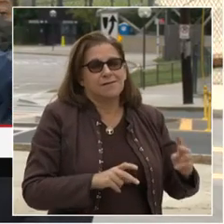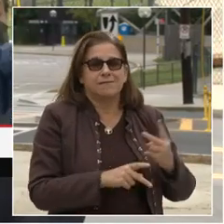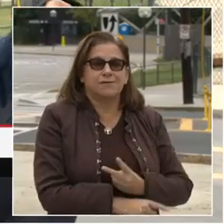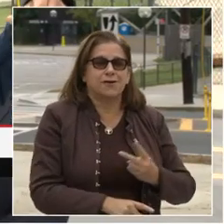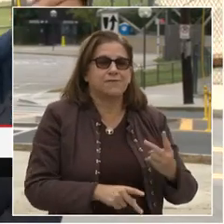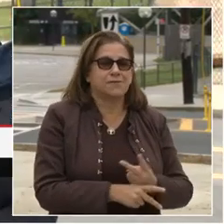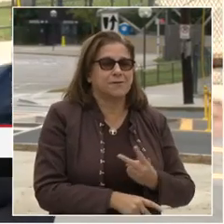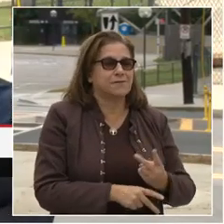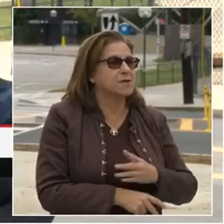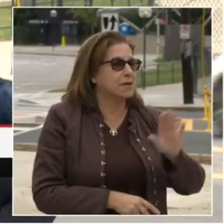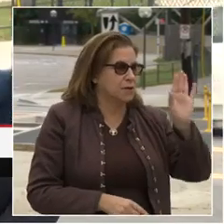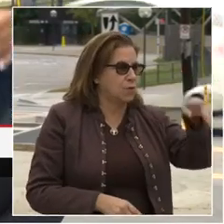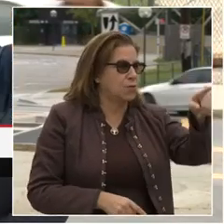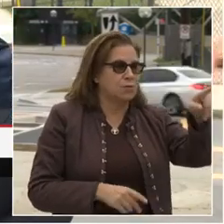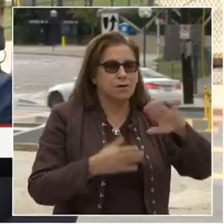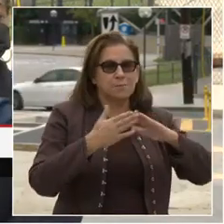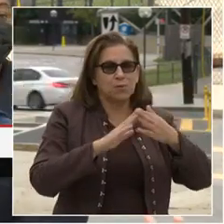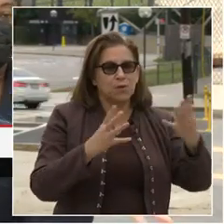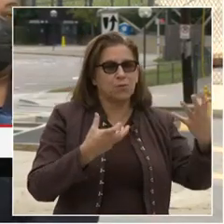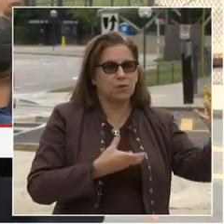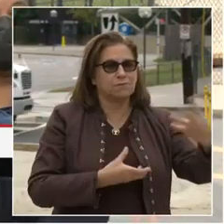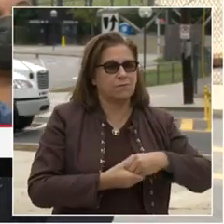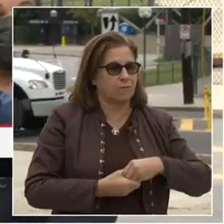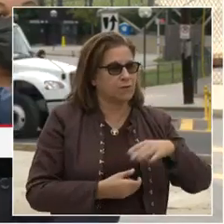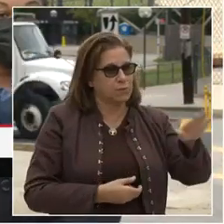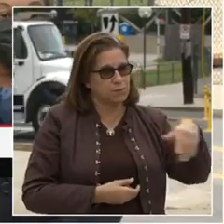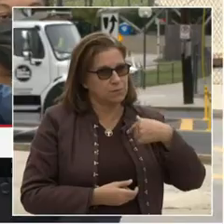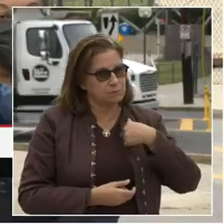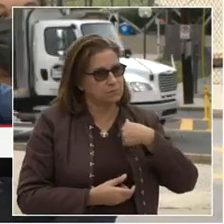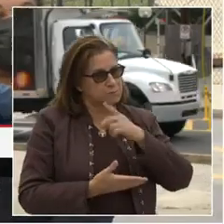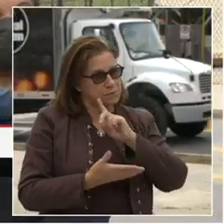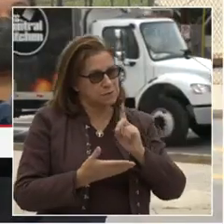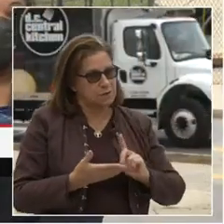community that say, D-Dot, we want to design the project.